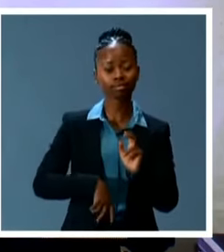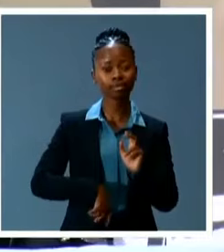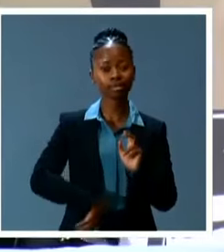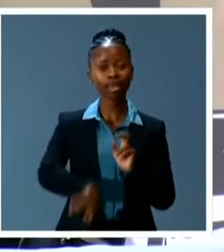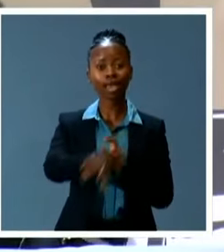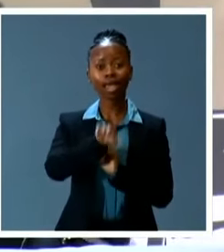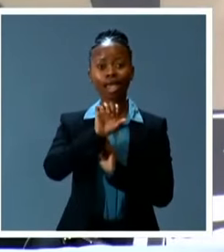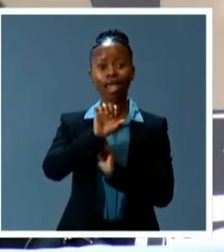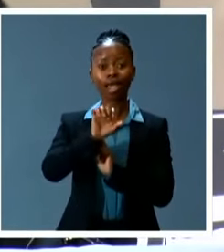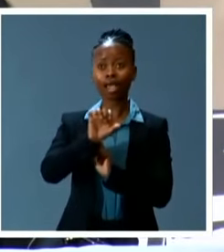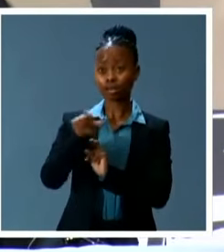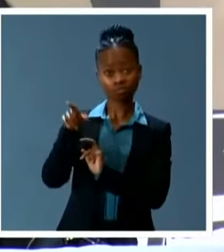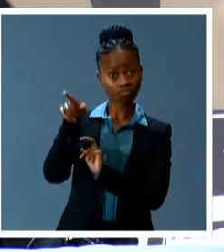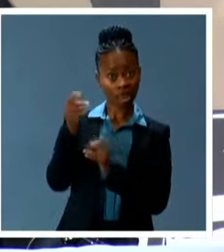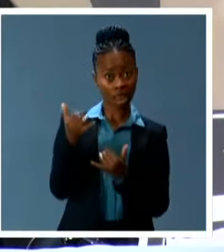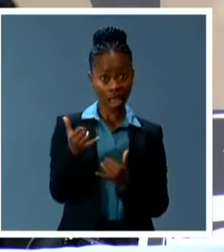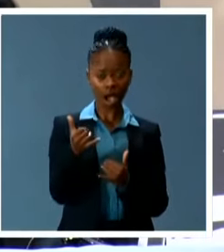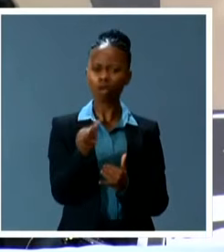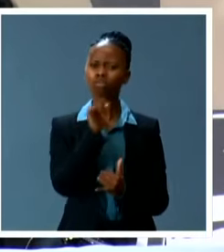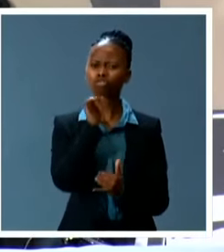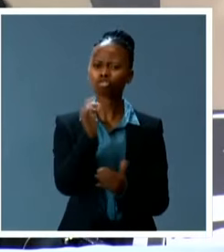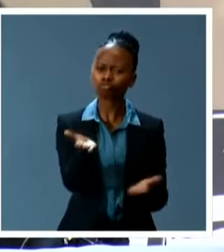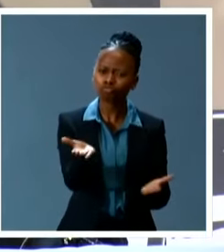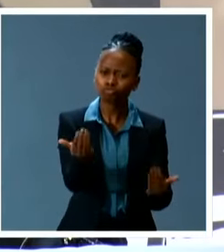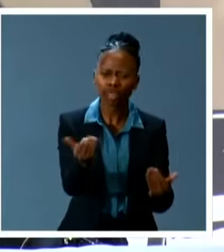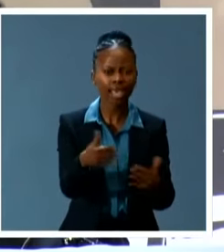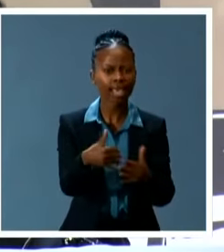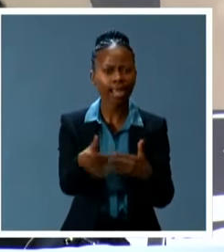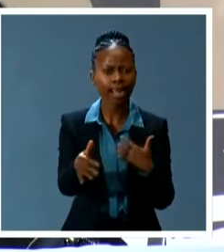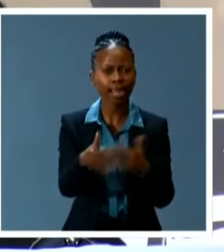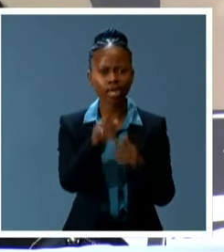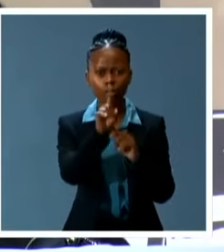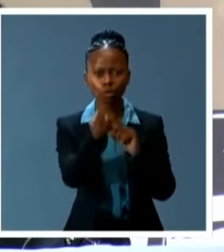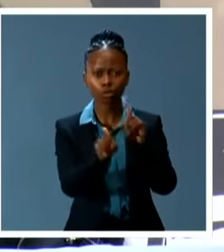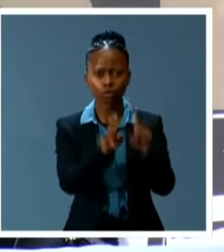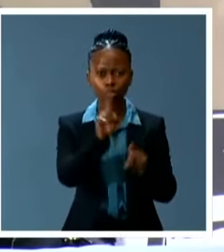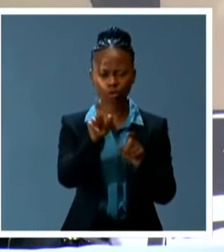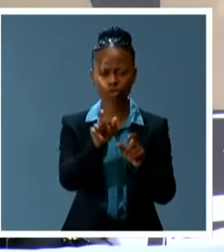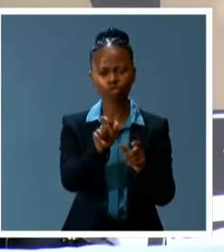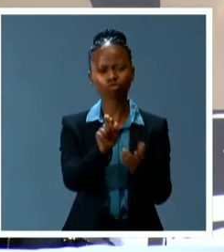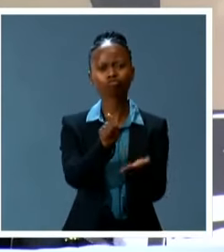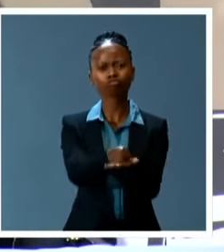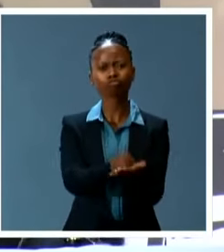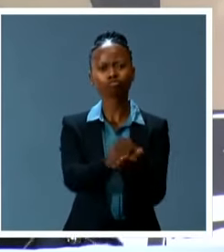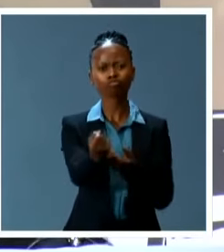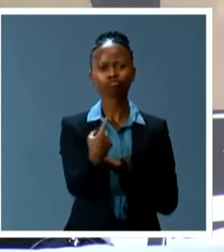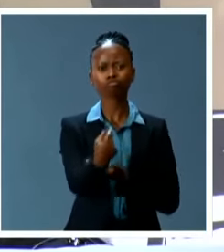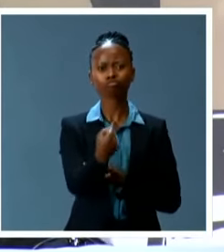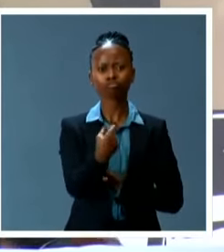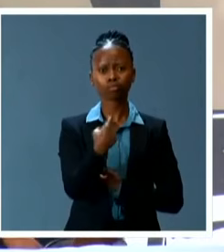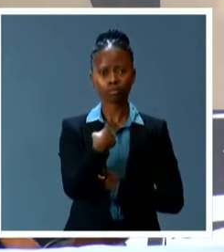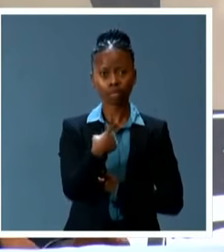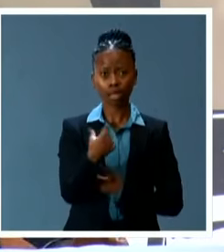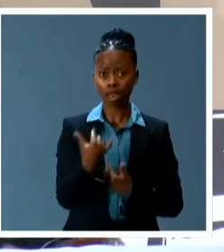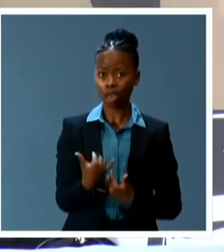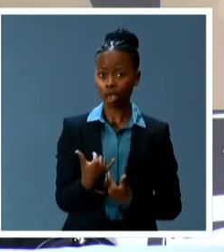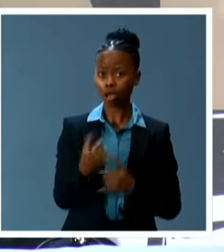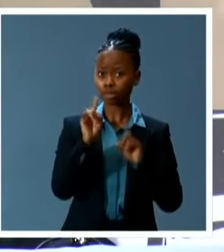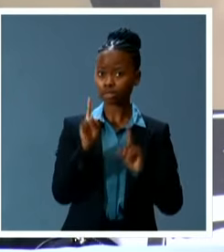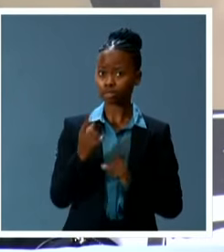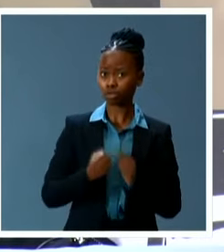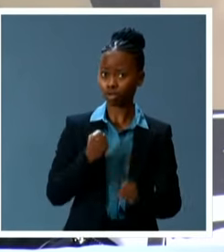questions on some critical aspects of the lecture. This being a unique year, we never have